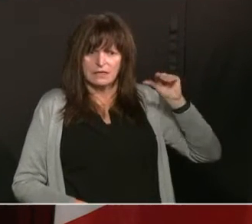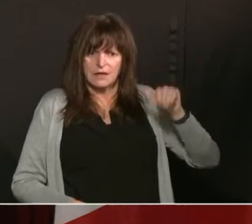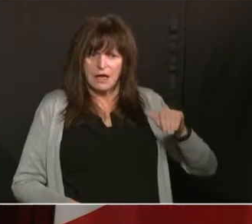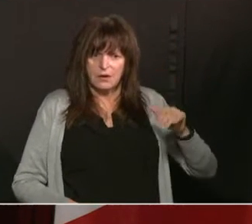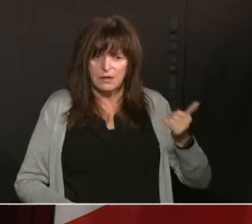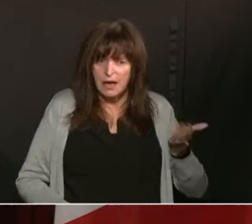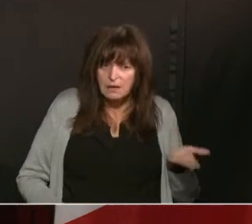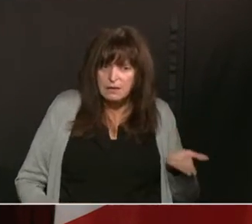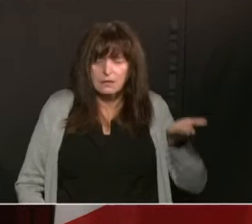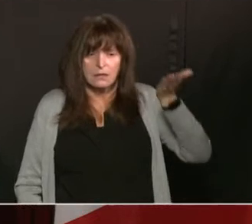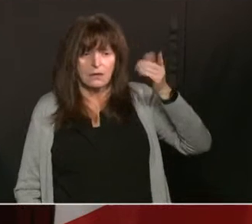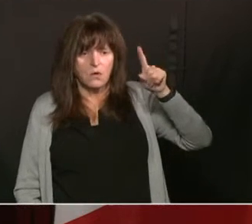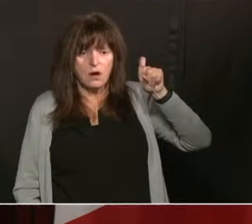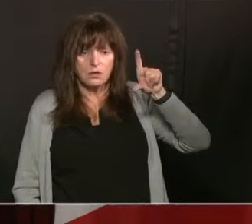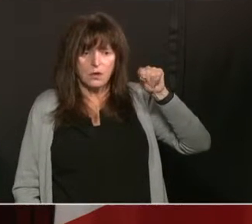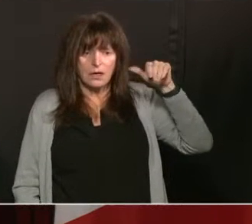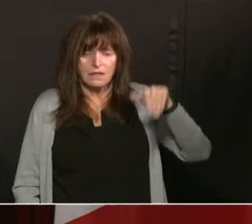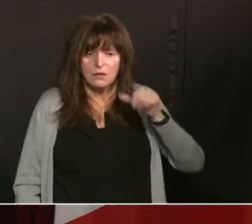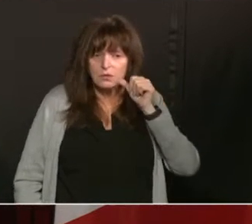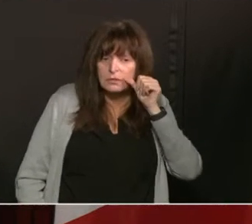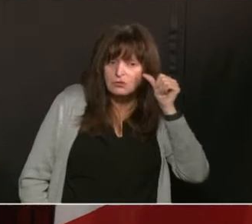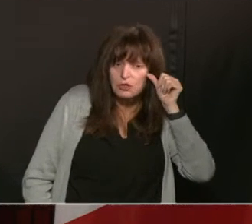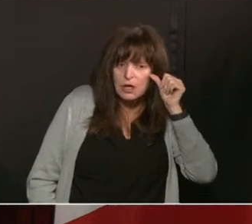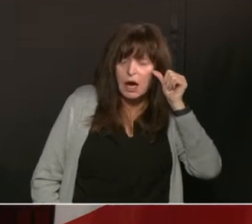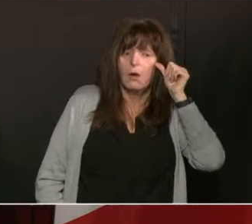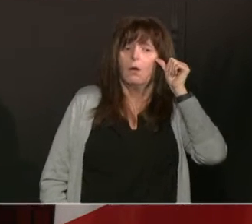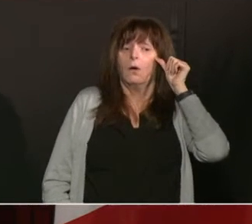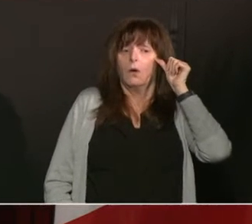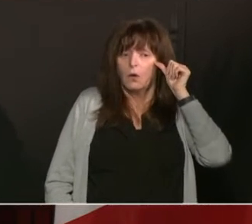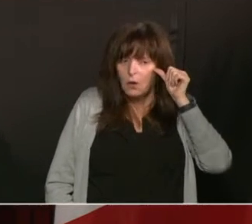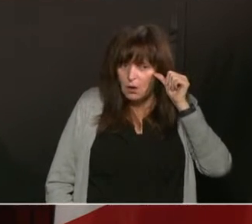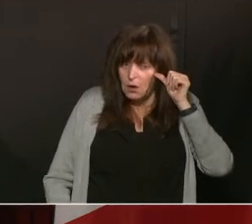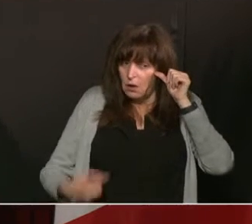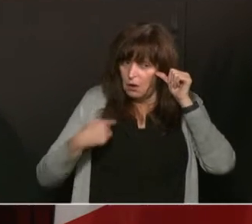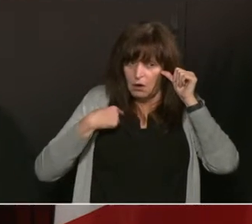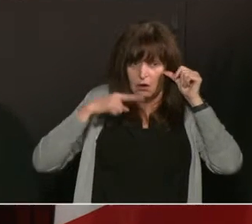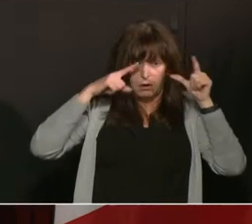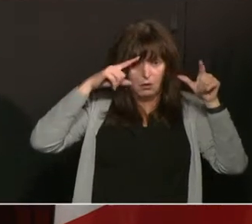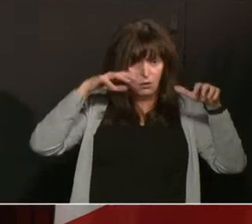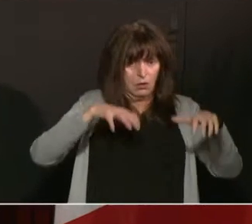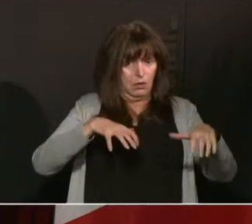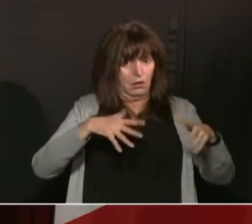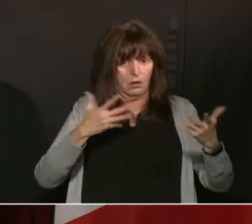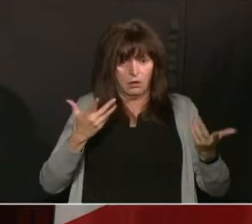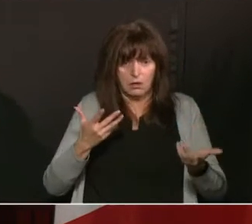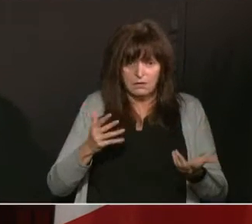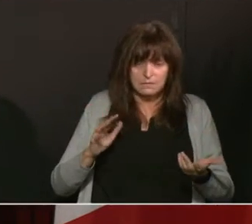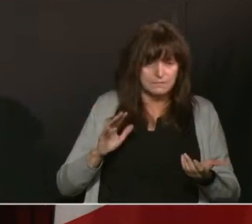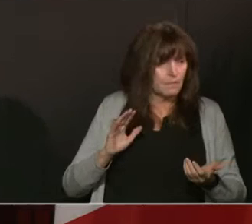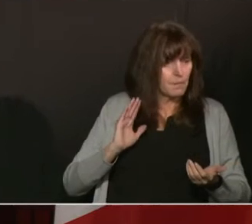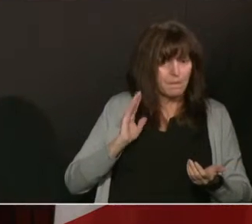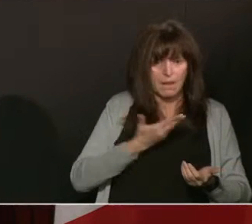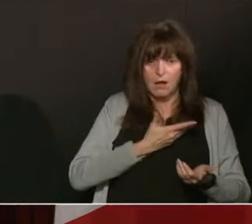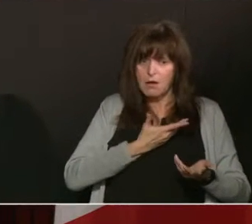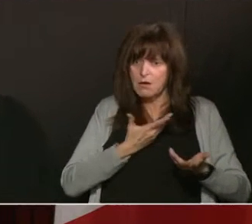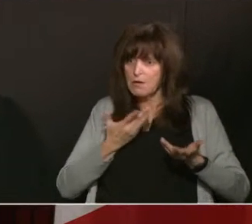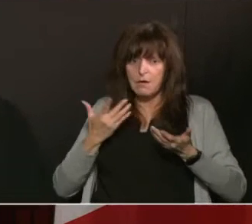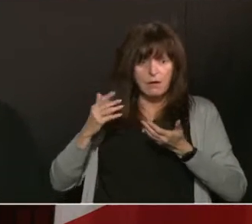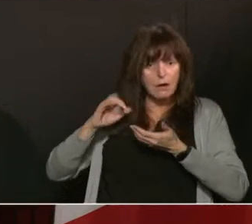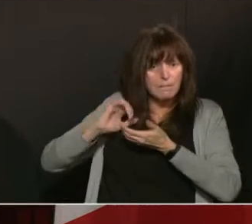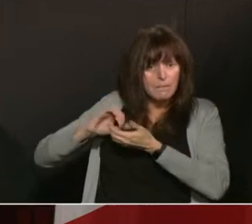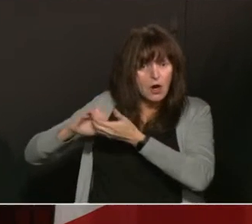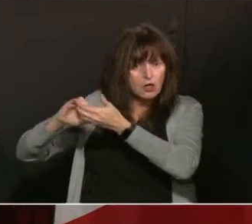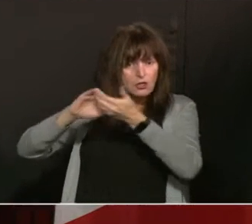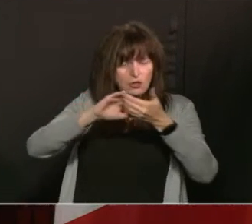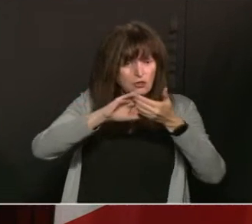and now yesterday I can't thank all of our health system partners that are working so hard to be able to provide vaccine at